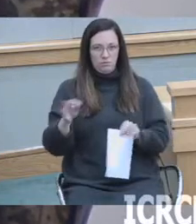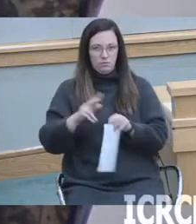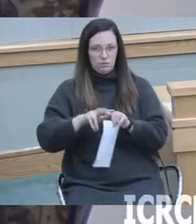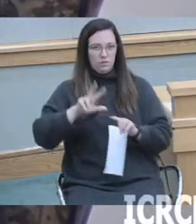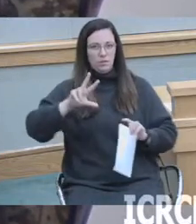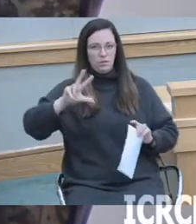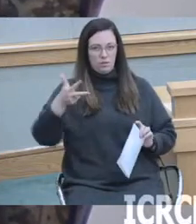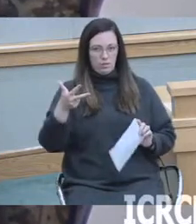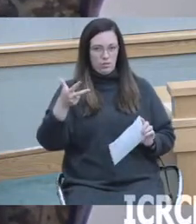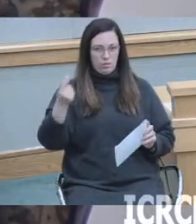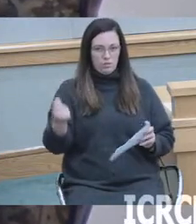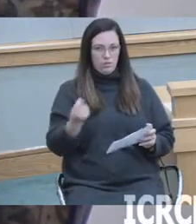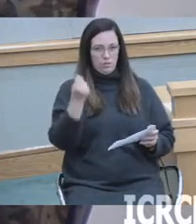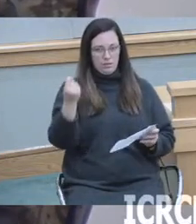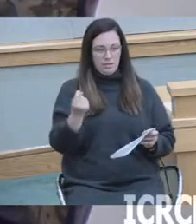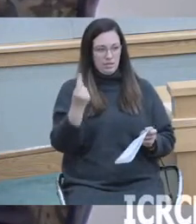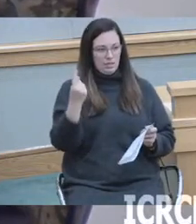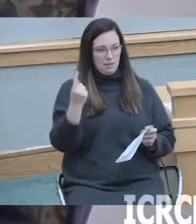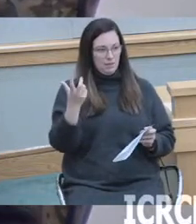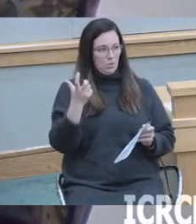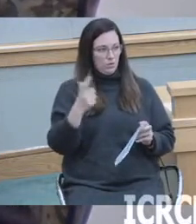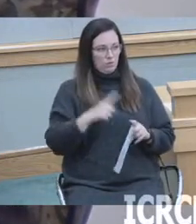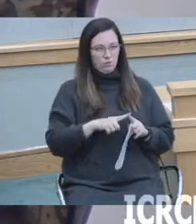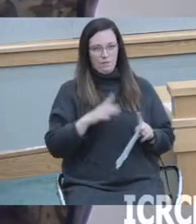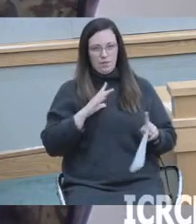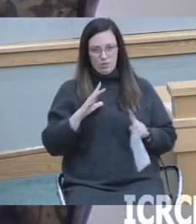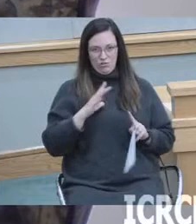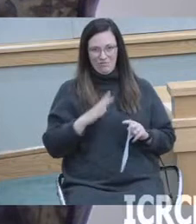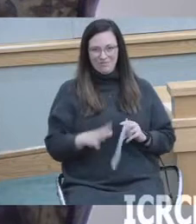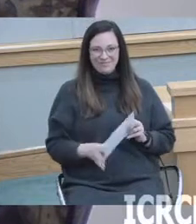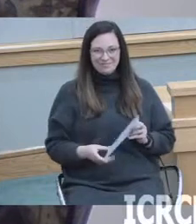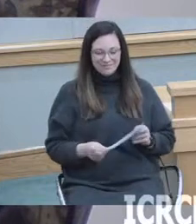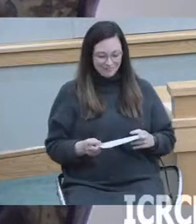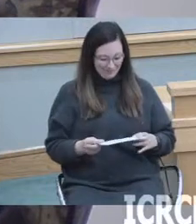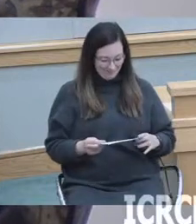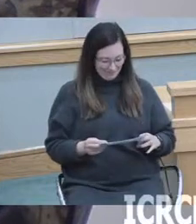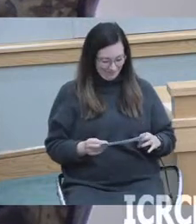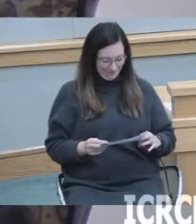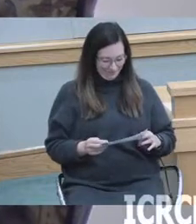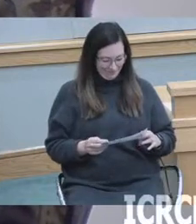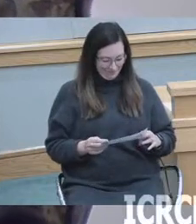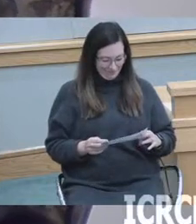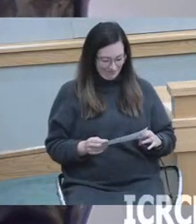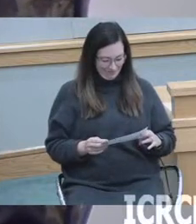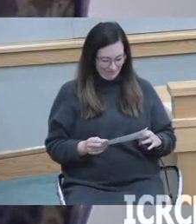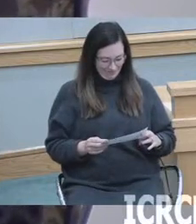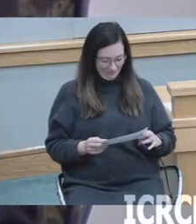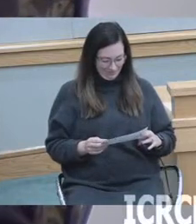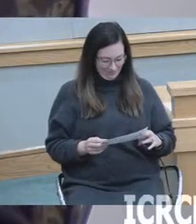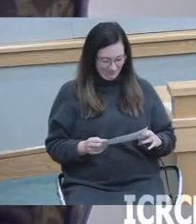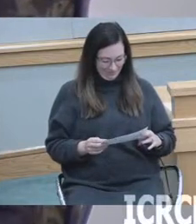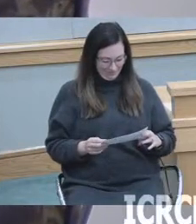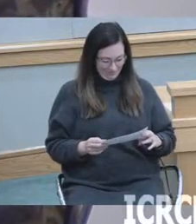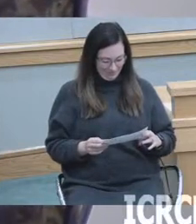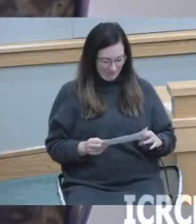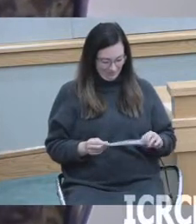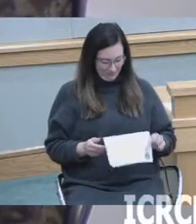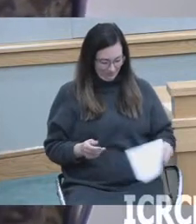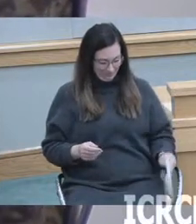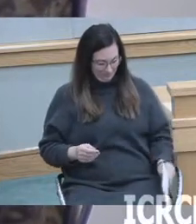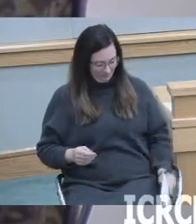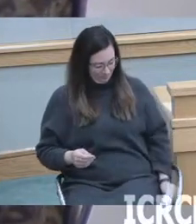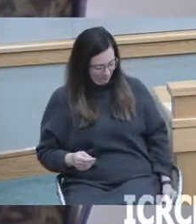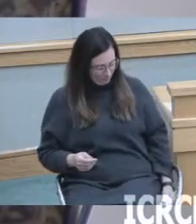Tuesday. Somebody wants to take a vacation. Who might that be? I don't know, somebody around